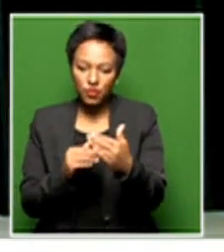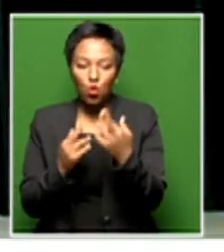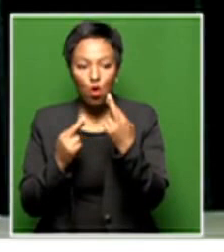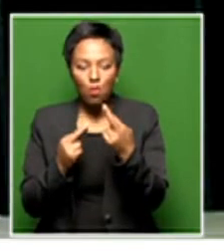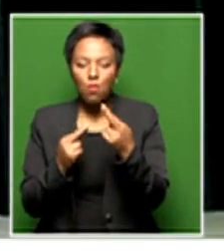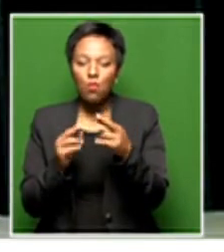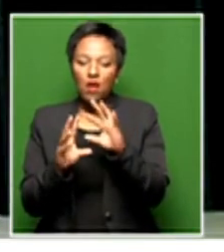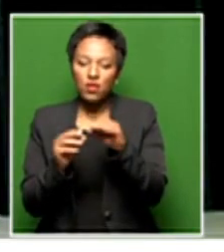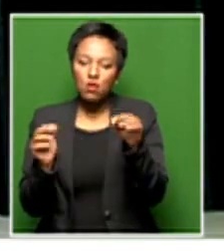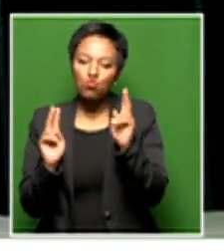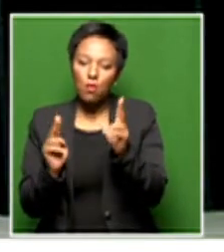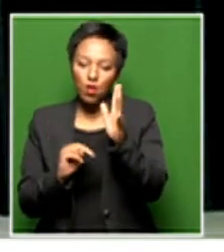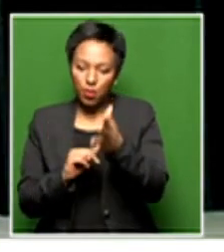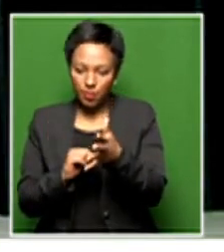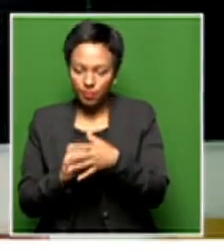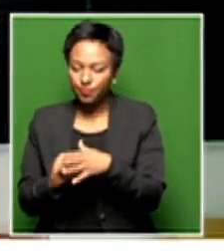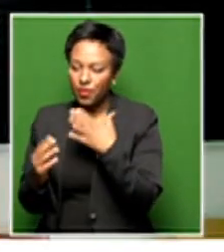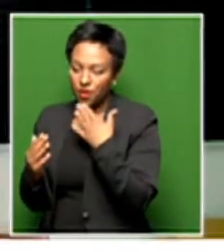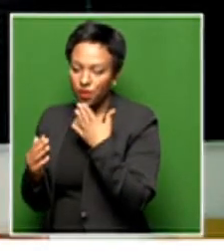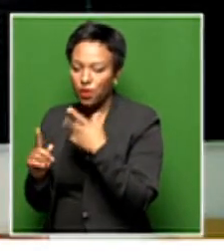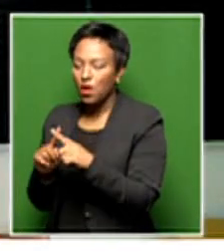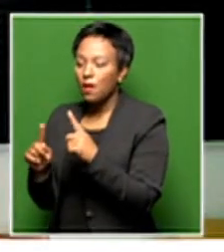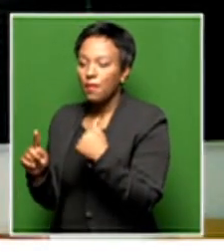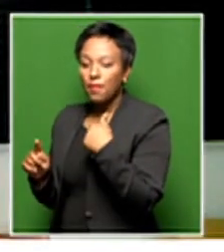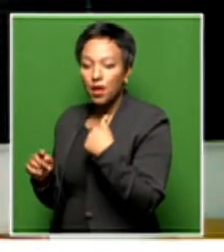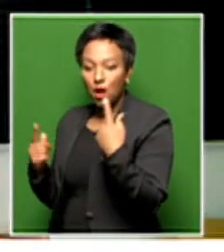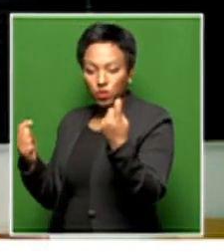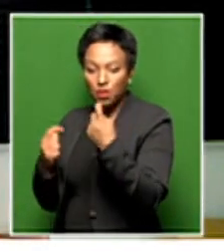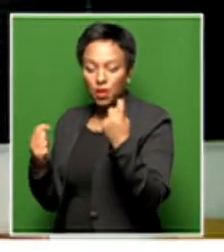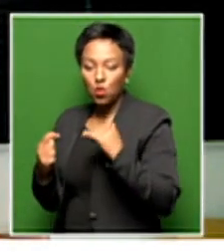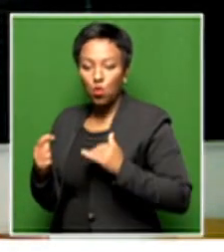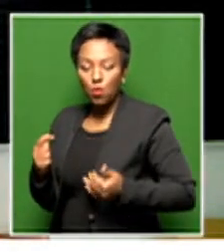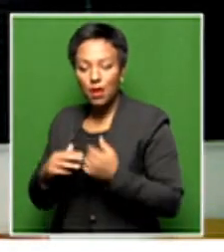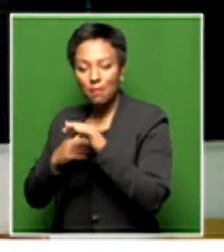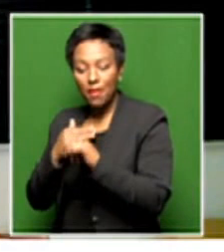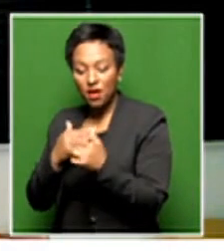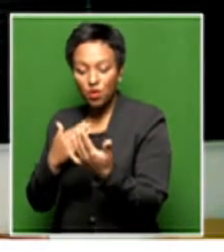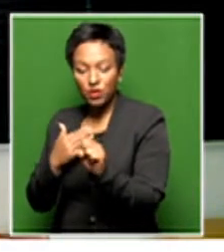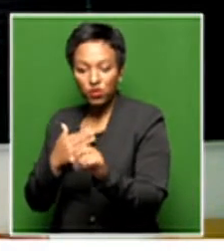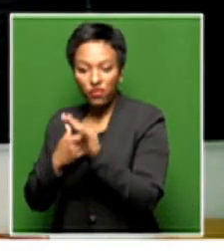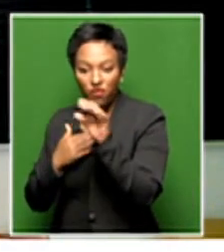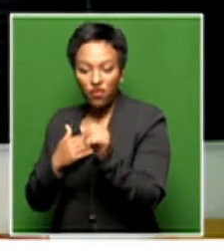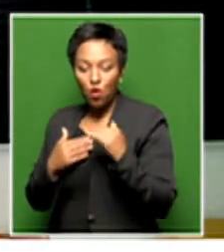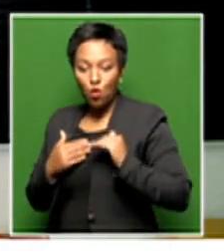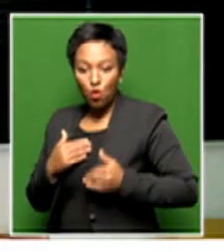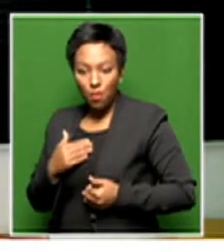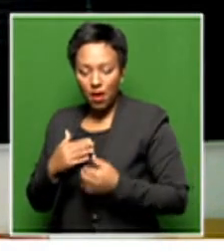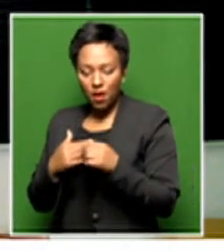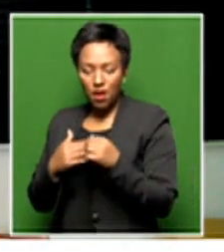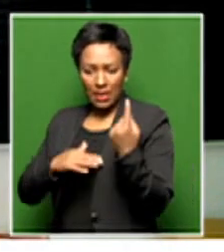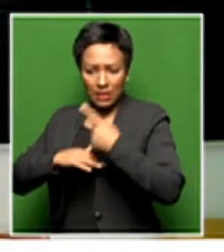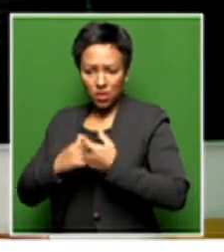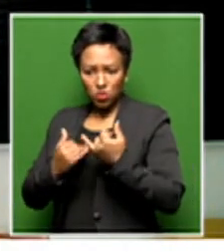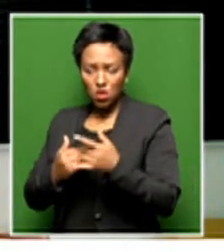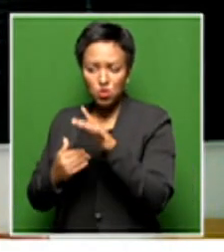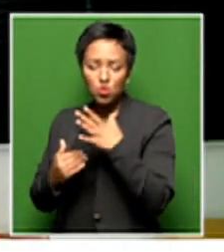to me. Thank you. Okay. And we're currently celebrating Women's Month in South Africa. It's actually Women's Day today. What